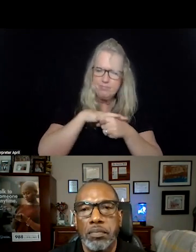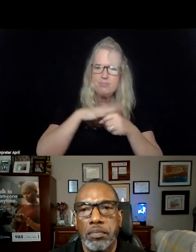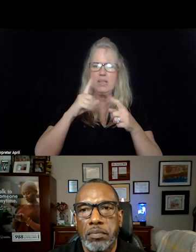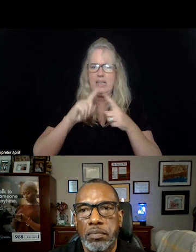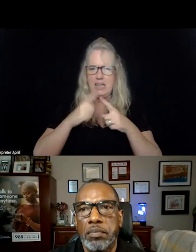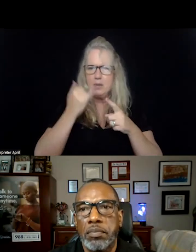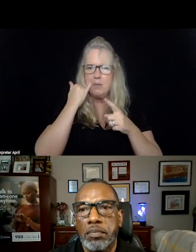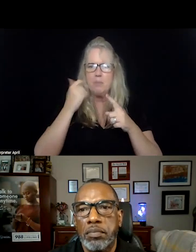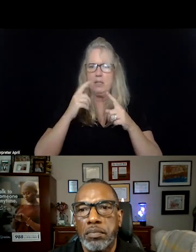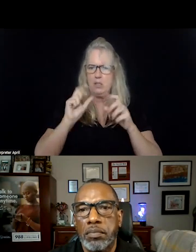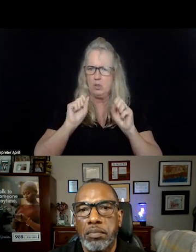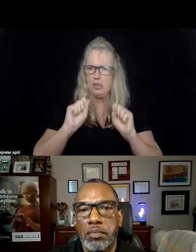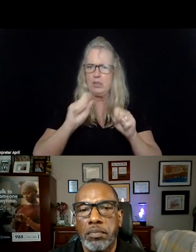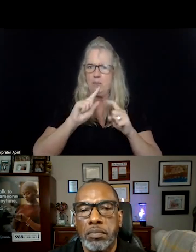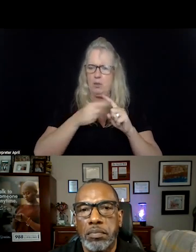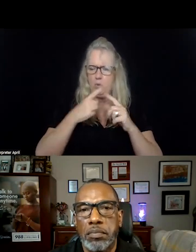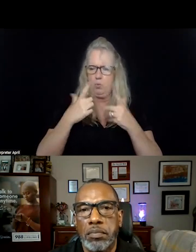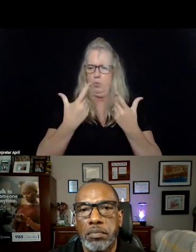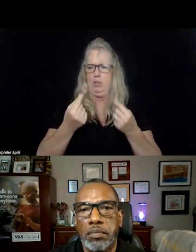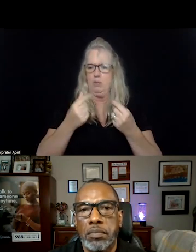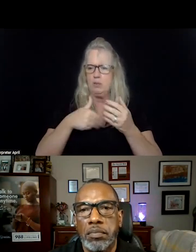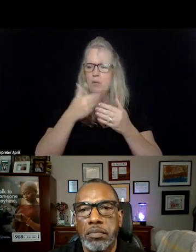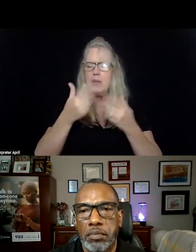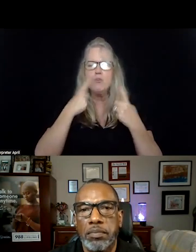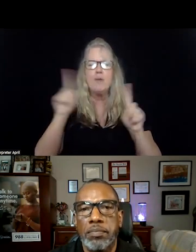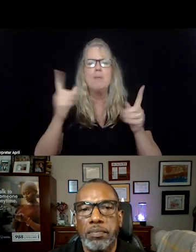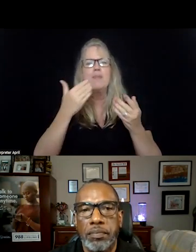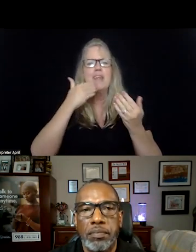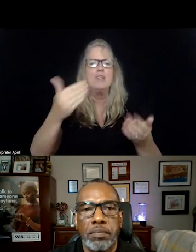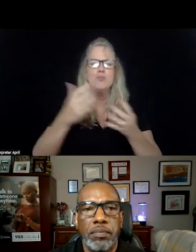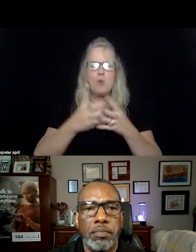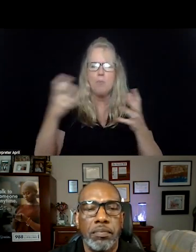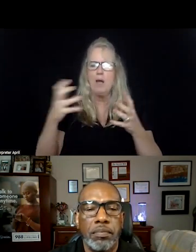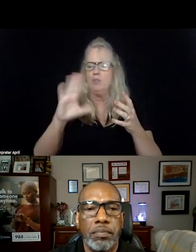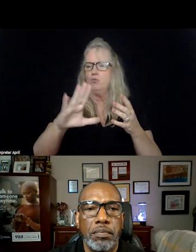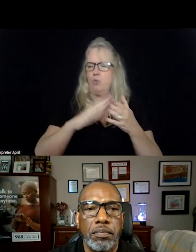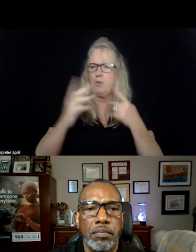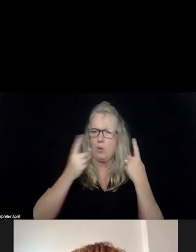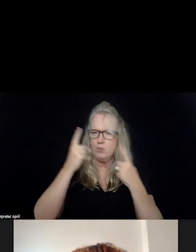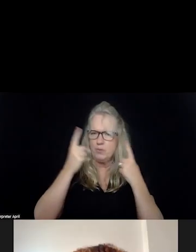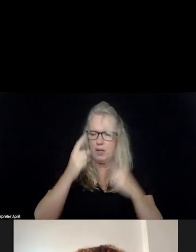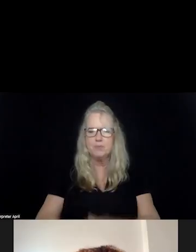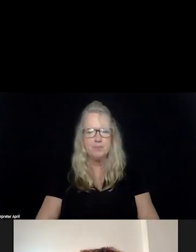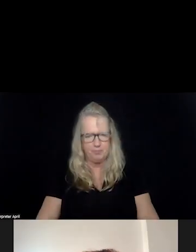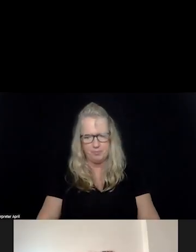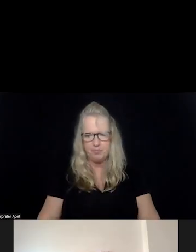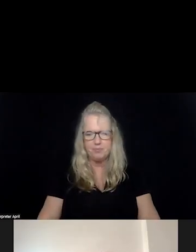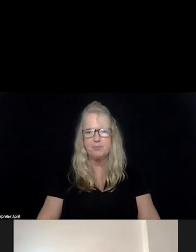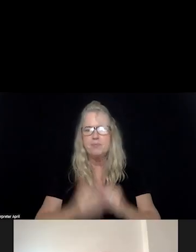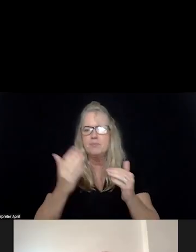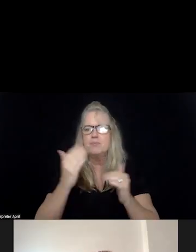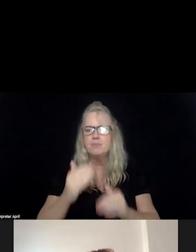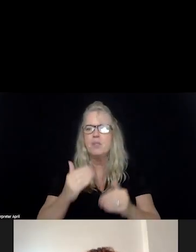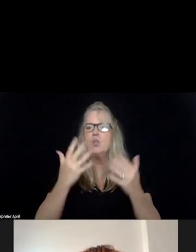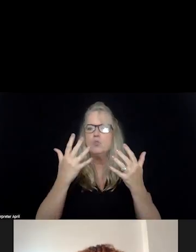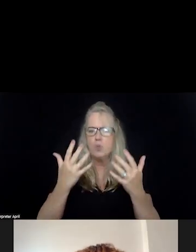communities that have not always been responded to effectively. So thank you so much for those reflections. Next, I would like to